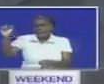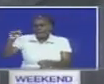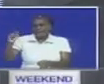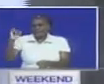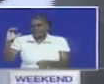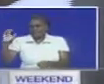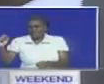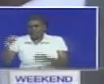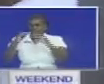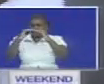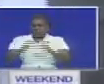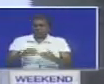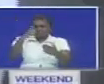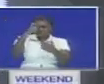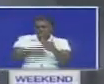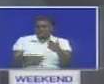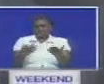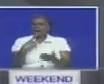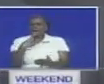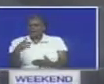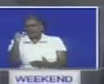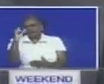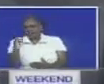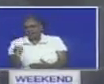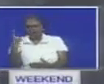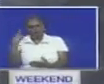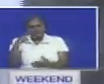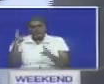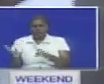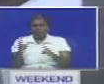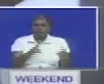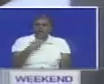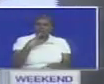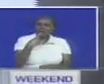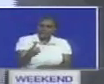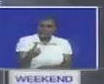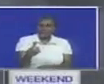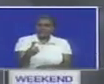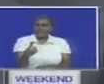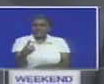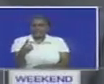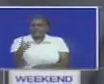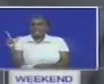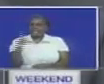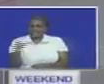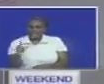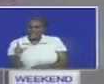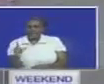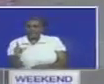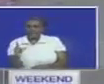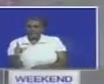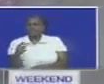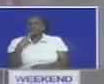to somewhere in the region of about 250,000 for a typical 100-liter batch processing system.